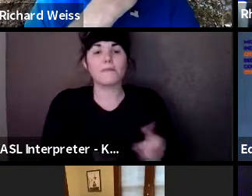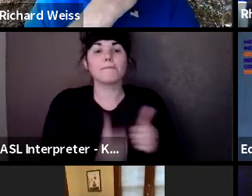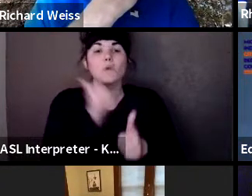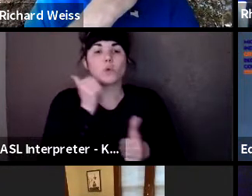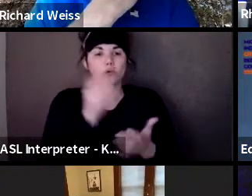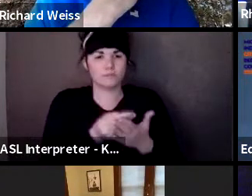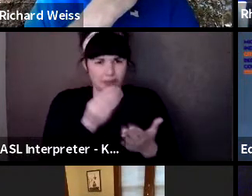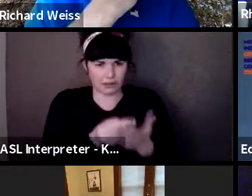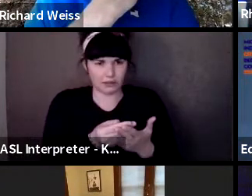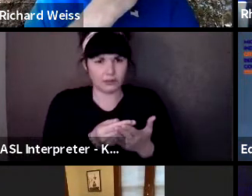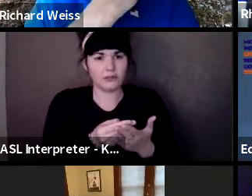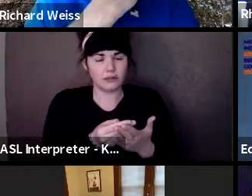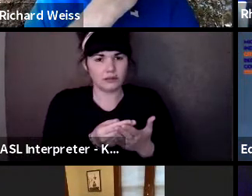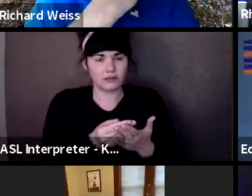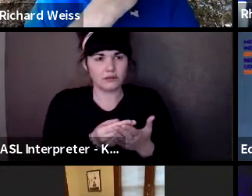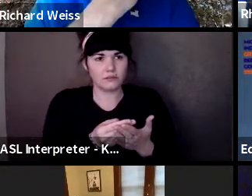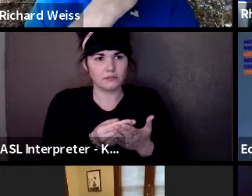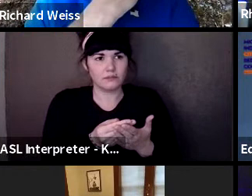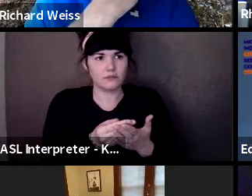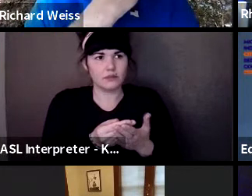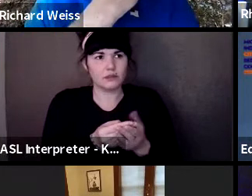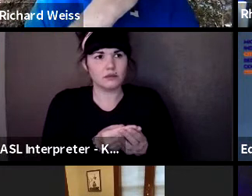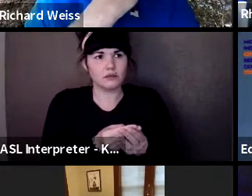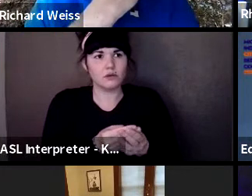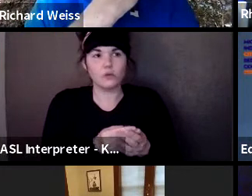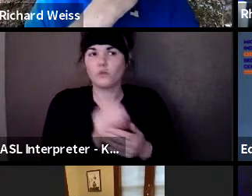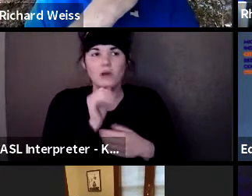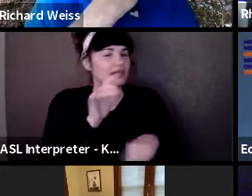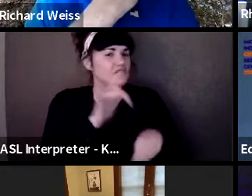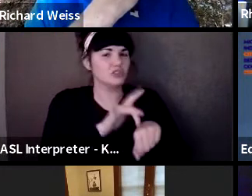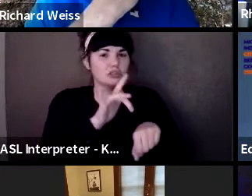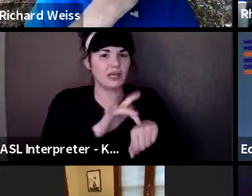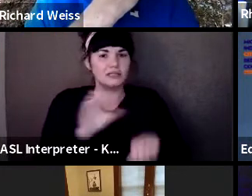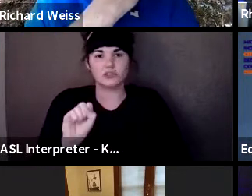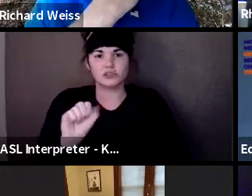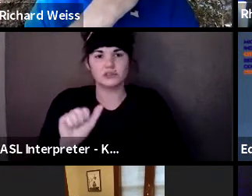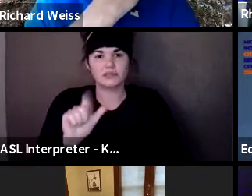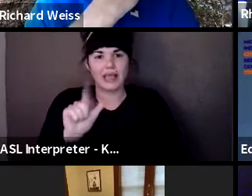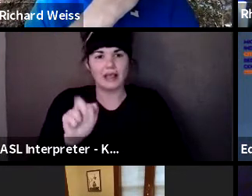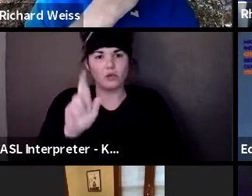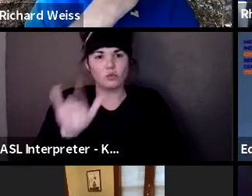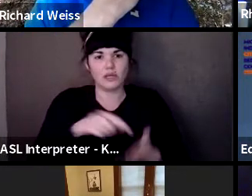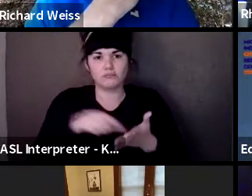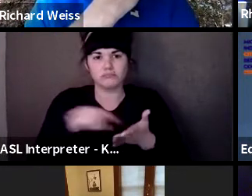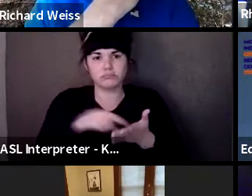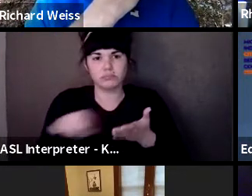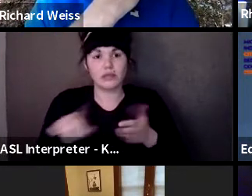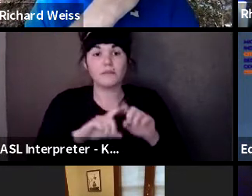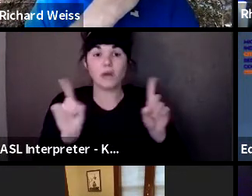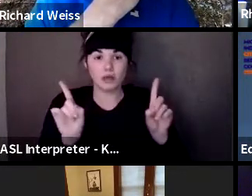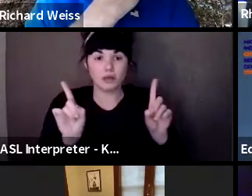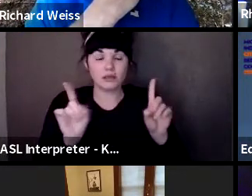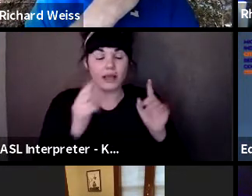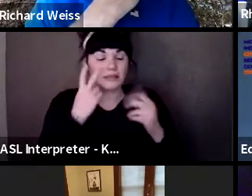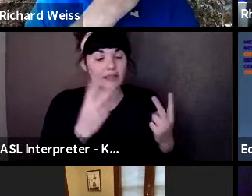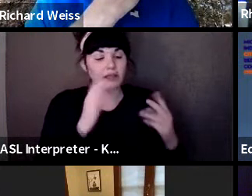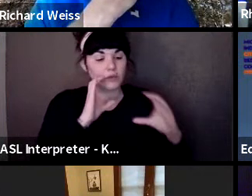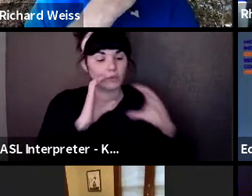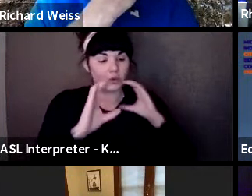that would be in the communications and outreach activity. And sorry,